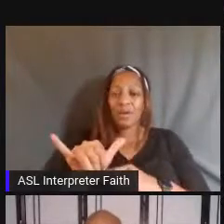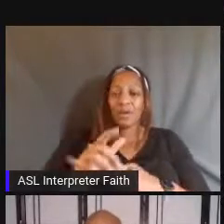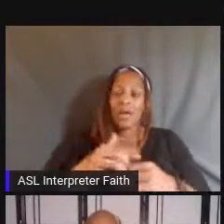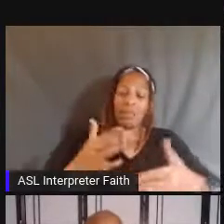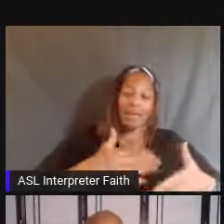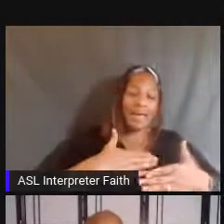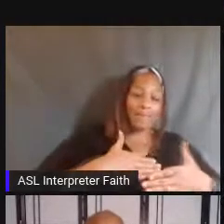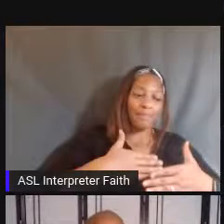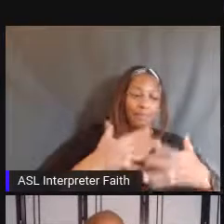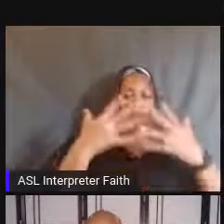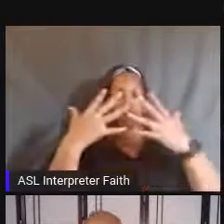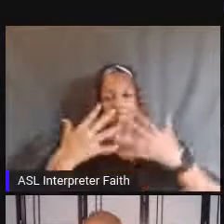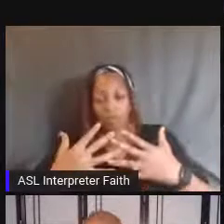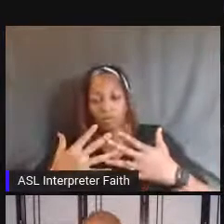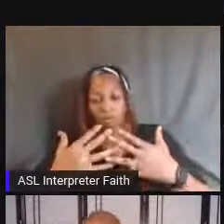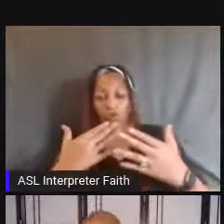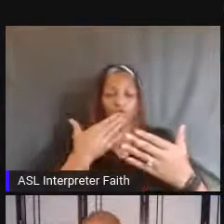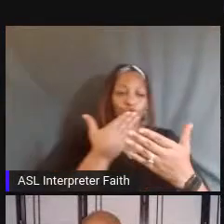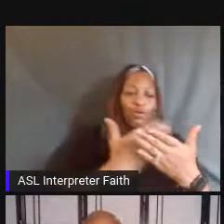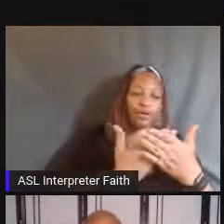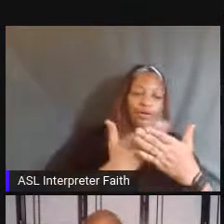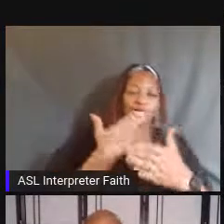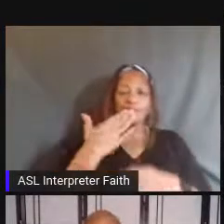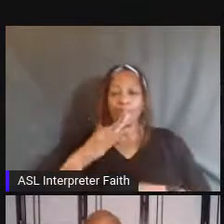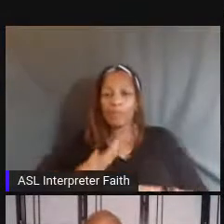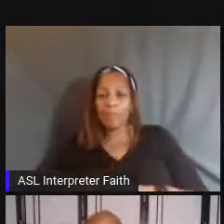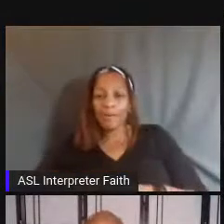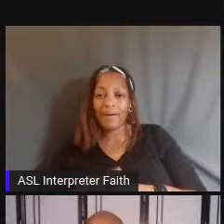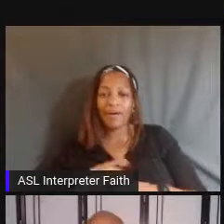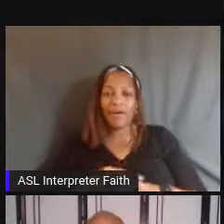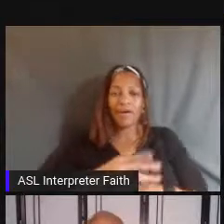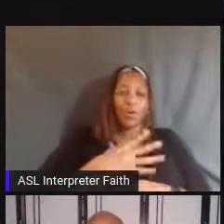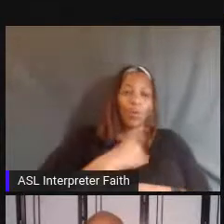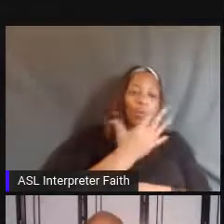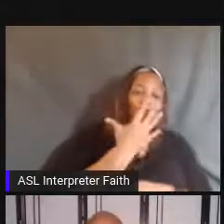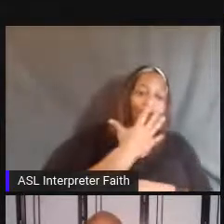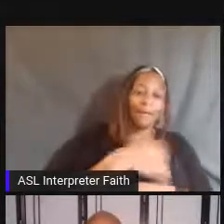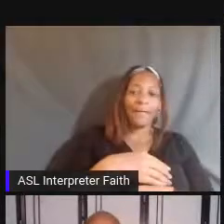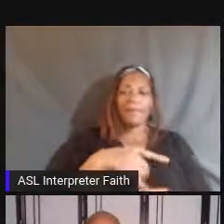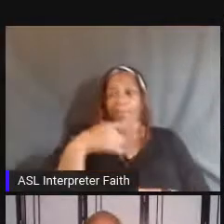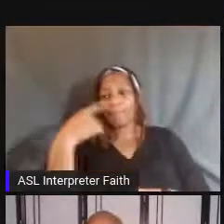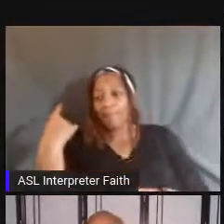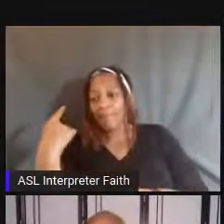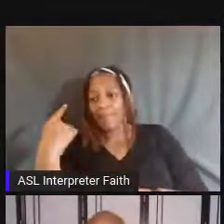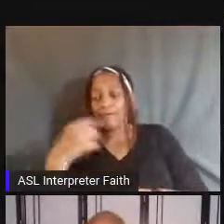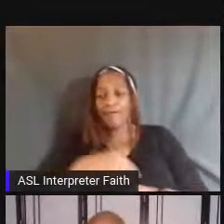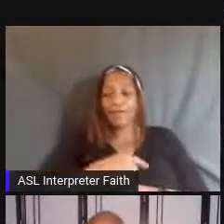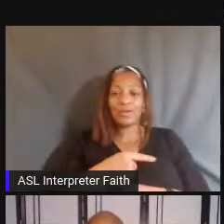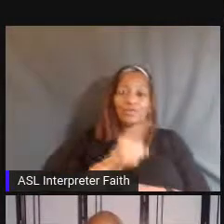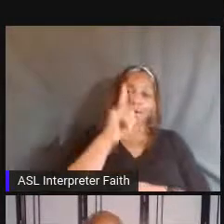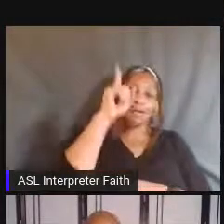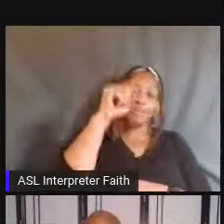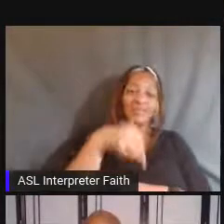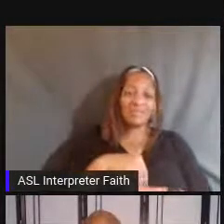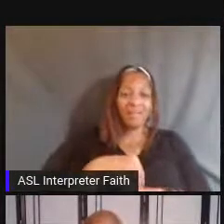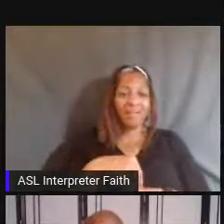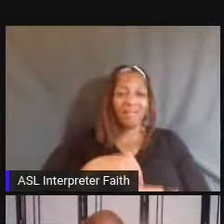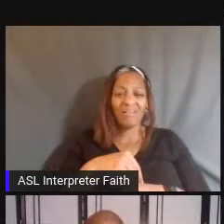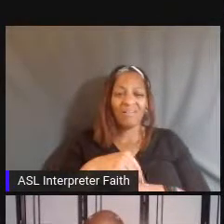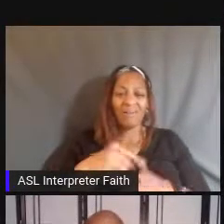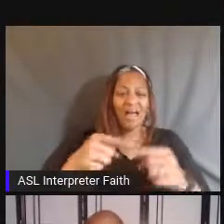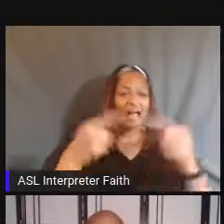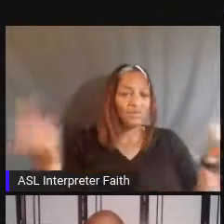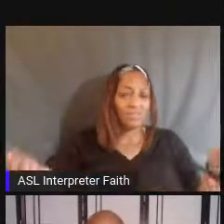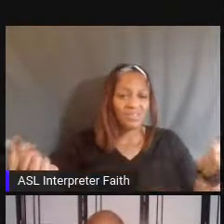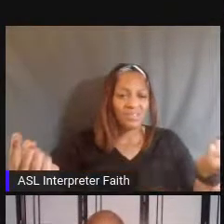I'm sad. Either I'm good or I'm bad. Either it's white or it's black. Either it's up or it's down. It's not